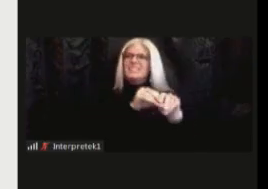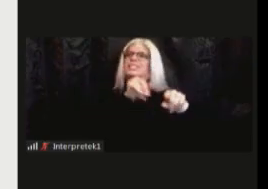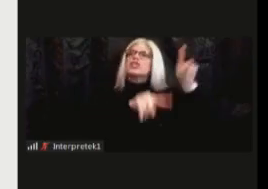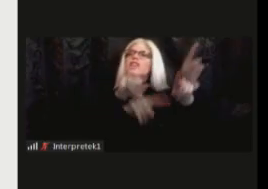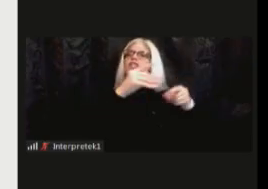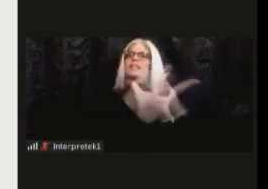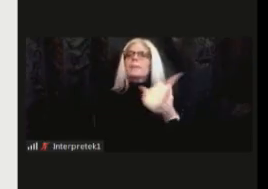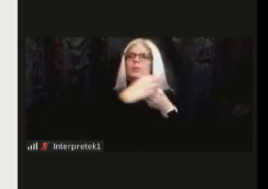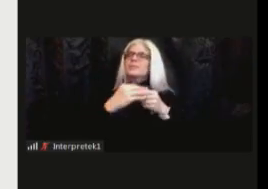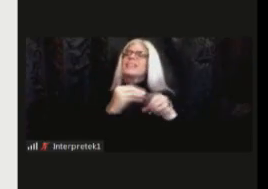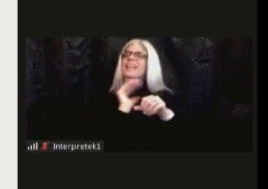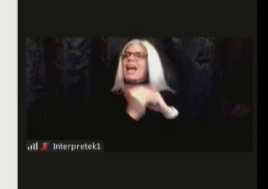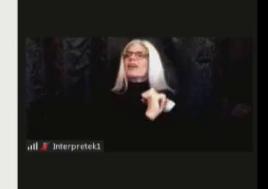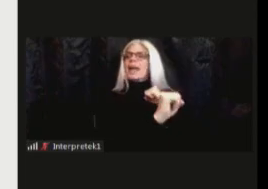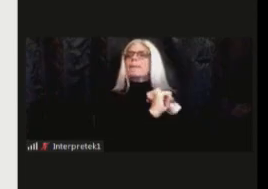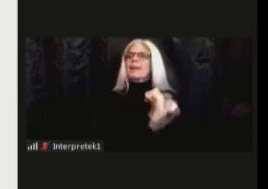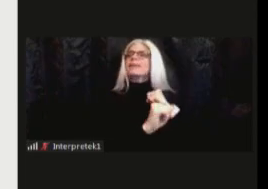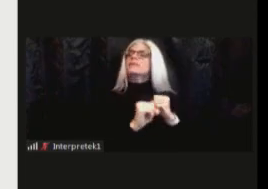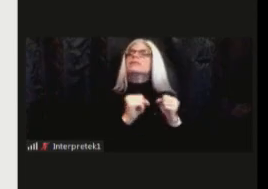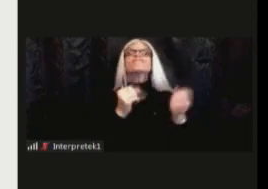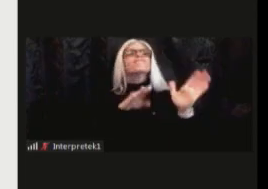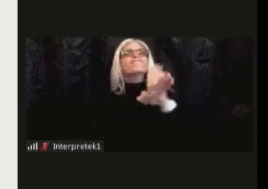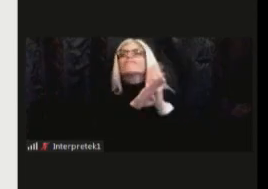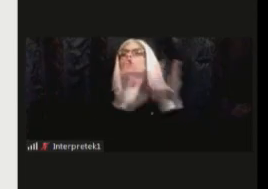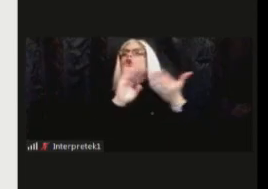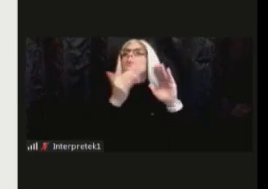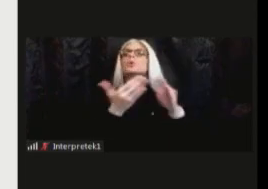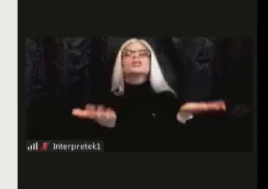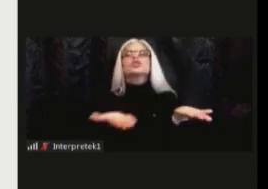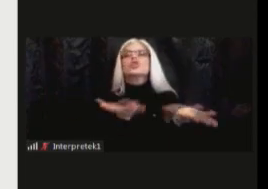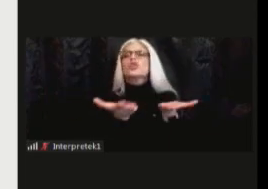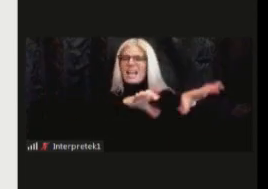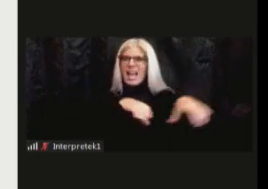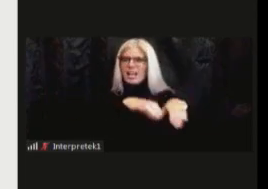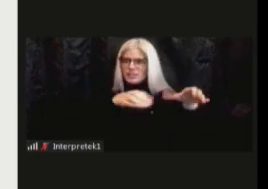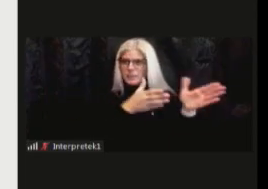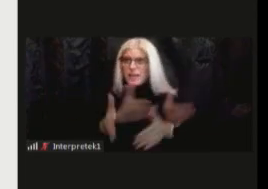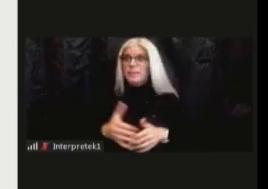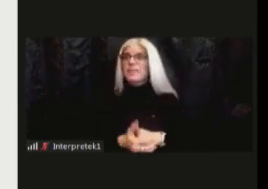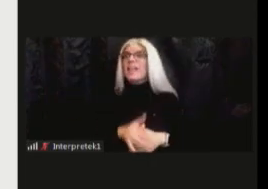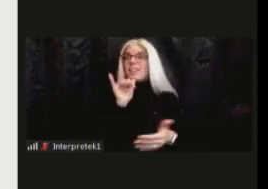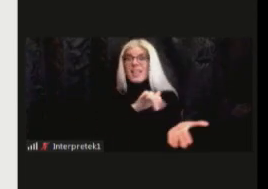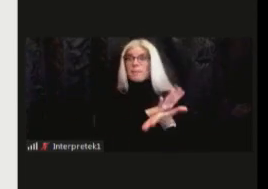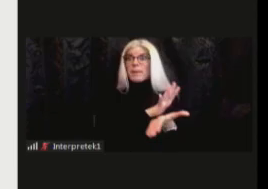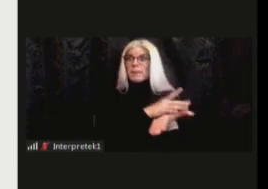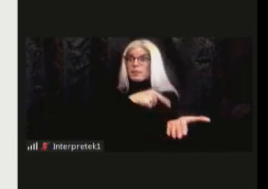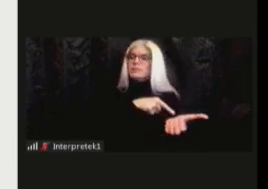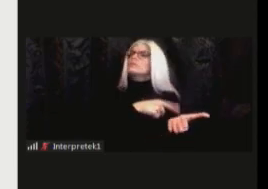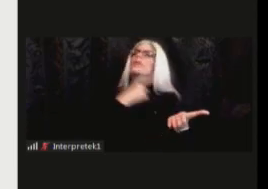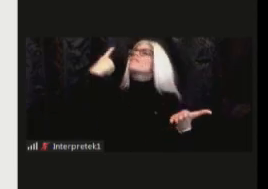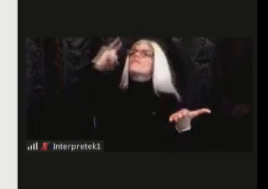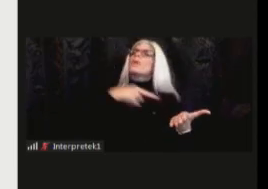a current Community Service Action Plan, or CSAP. This document serves as a membership within the